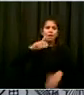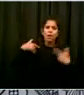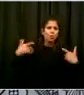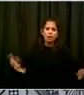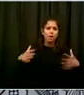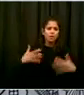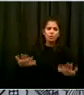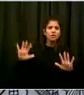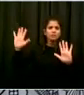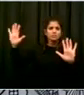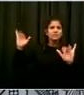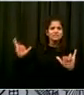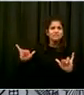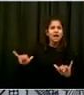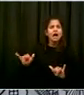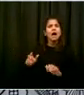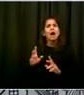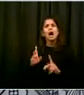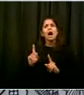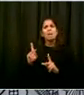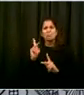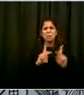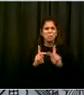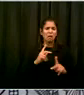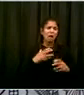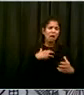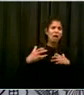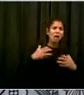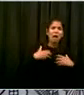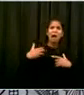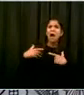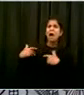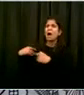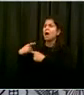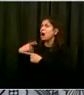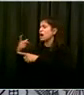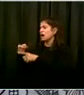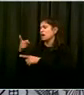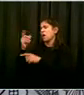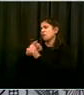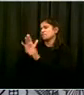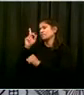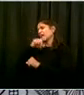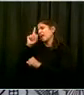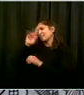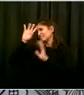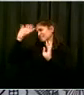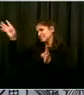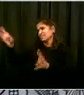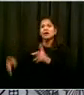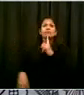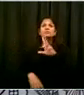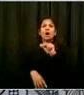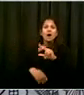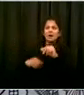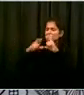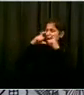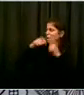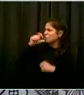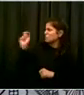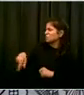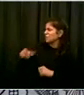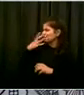for their own agenda and trying to hurt everyone else, stand up to them. We have to stay unified to overcome